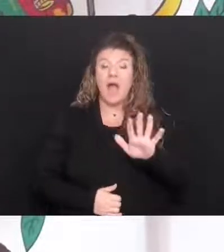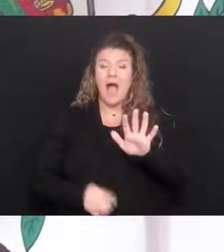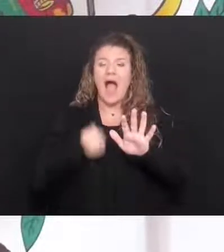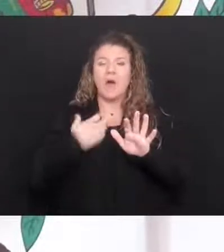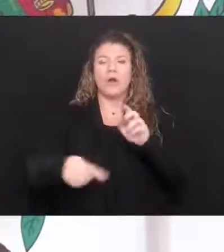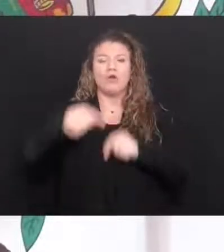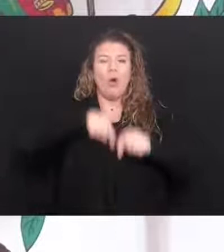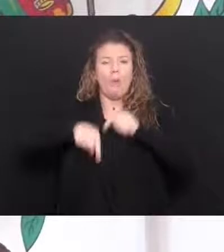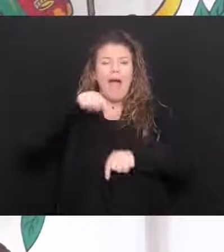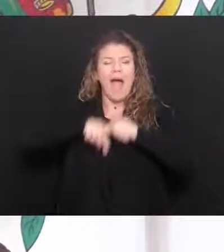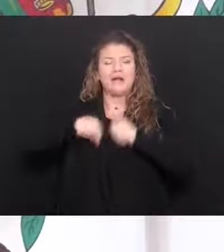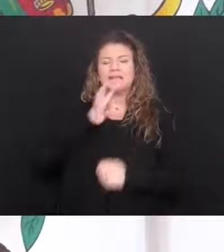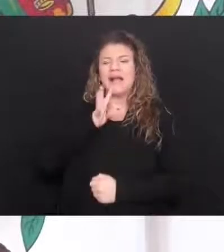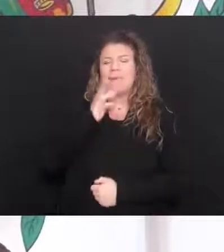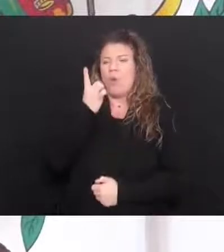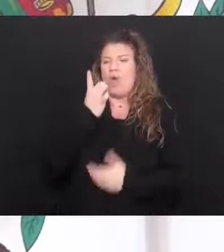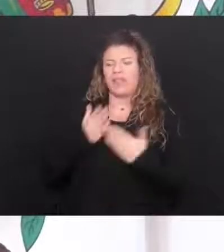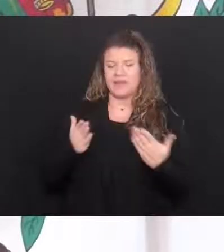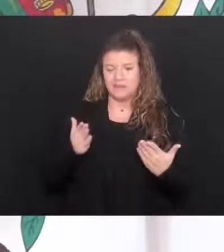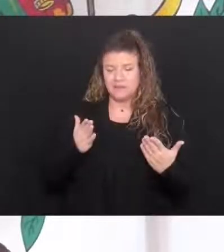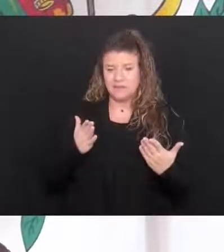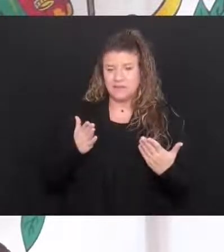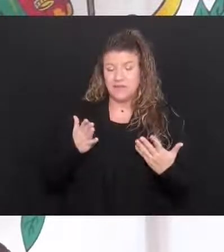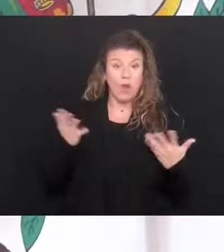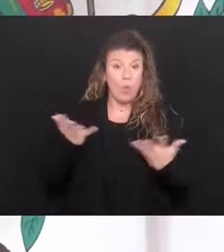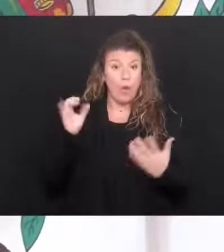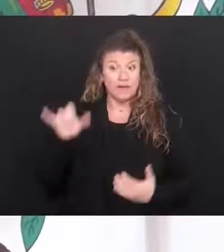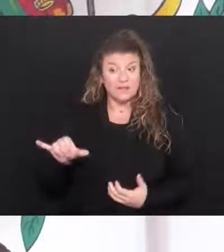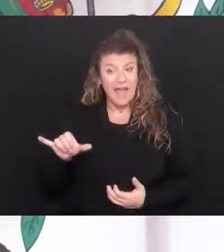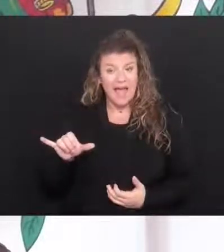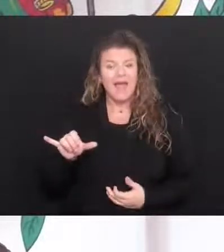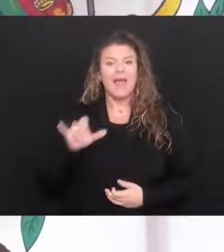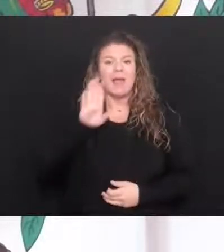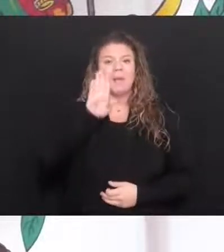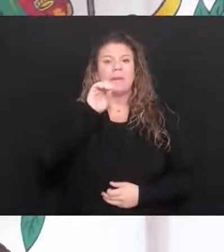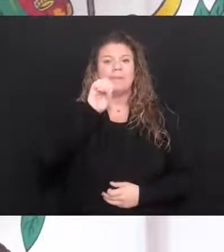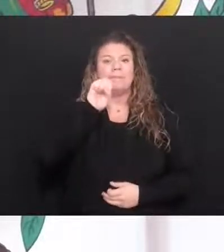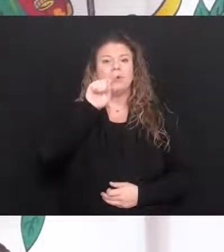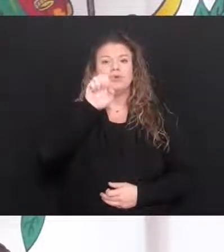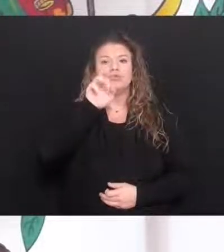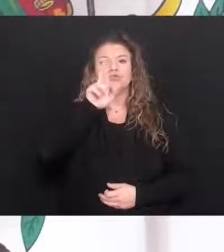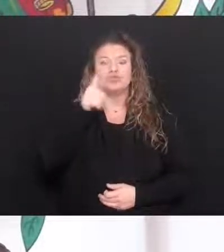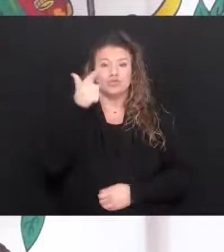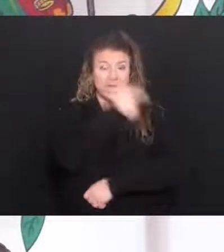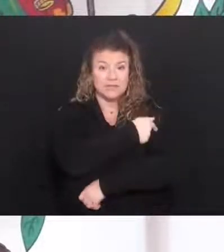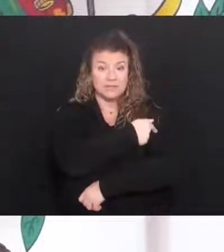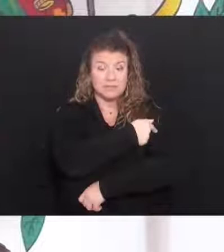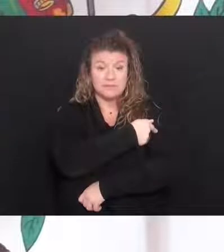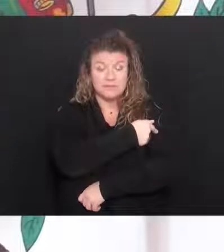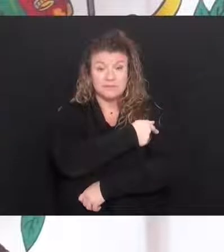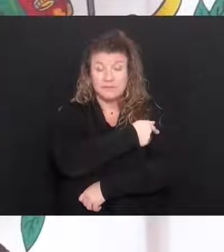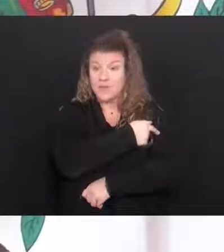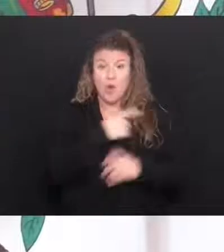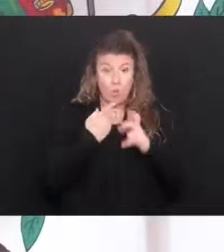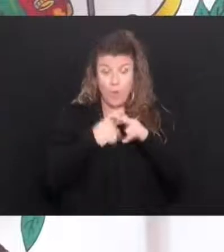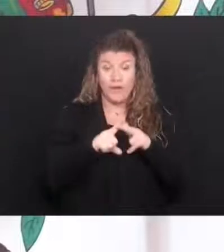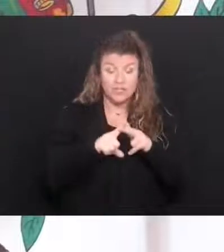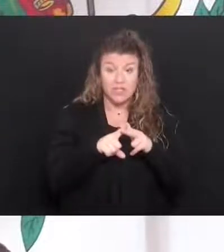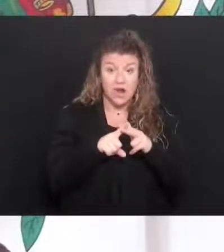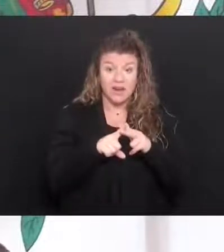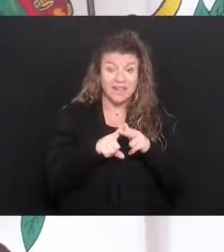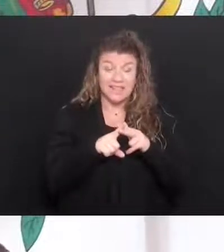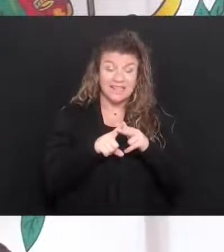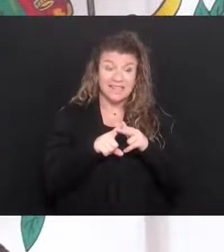thing here just real quickly, and that is on our booster shots. You know, we started out with